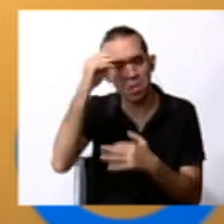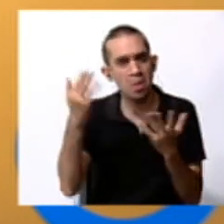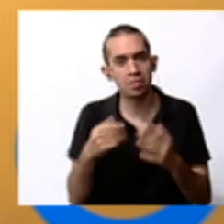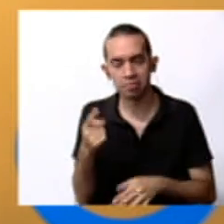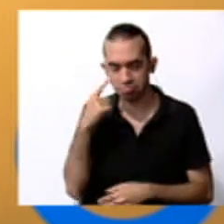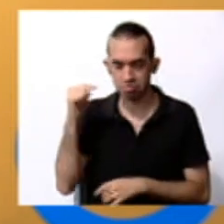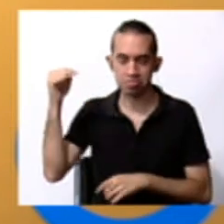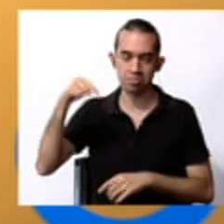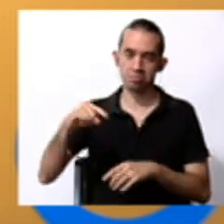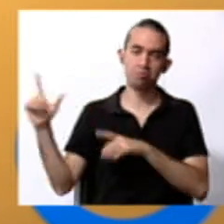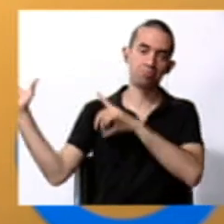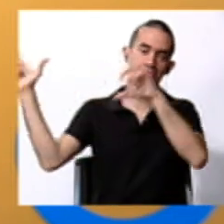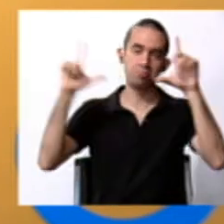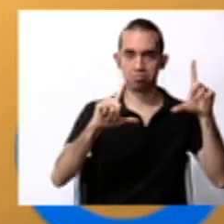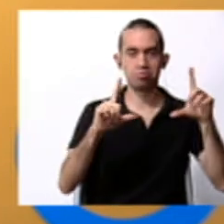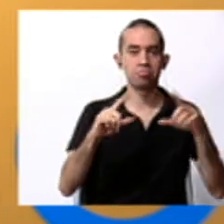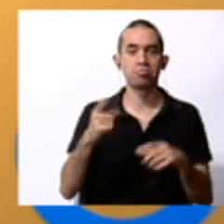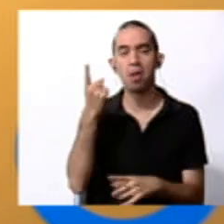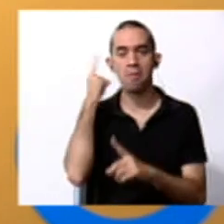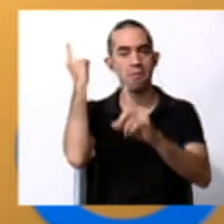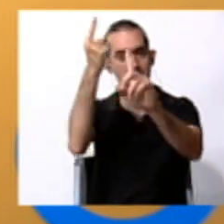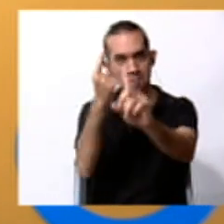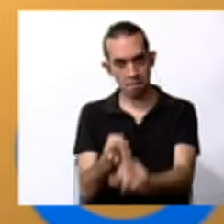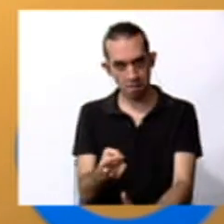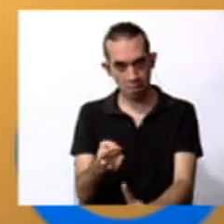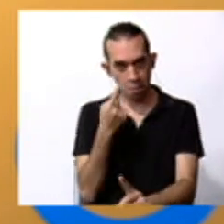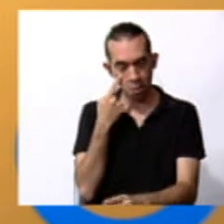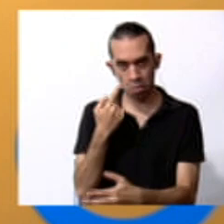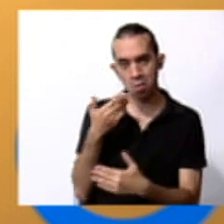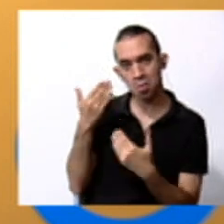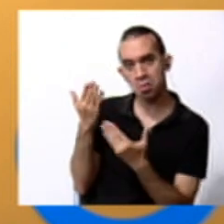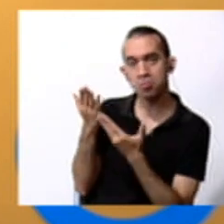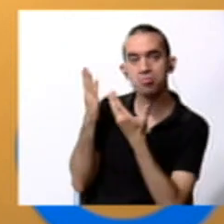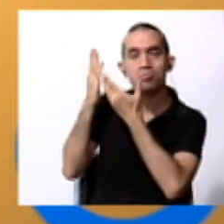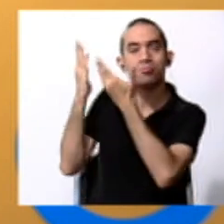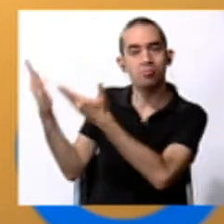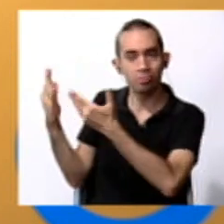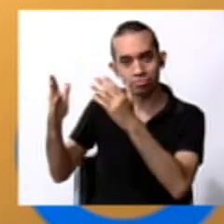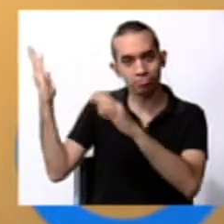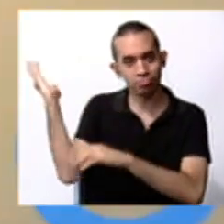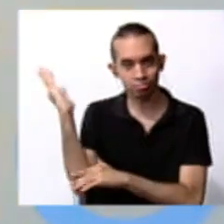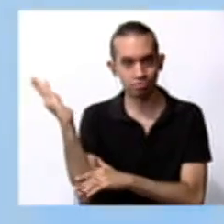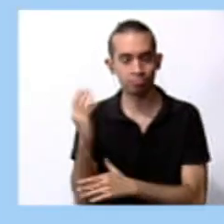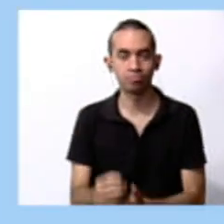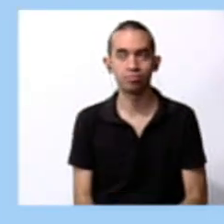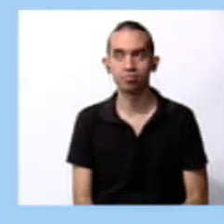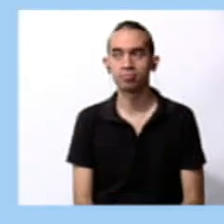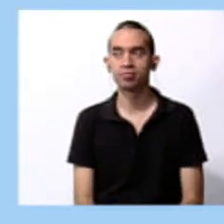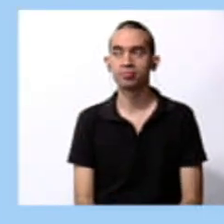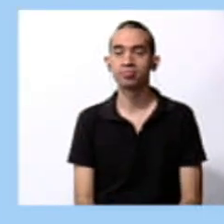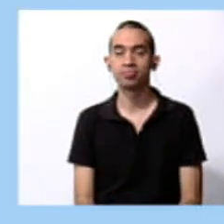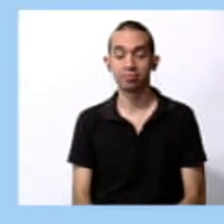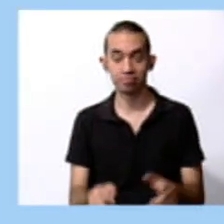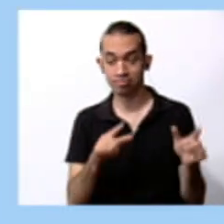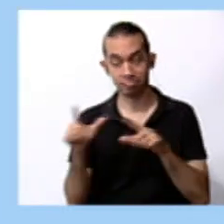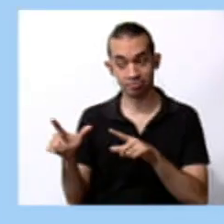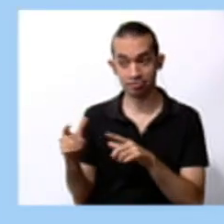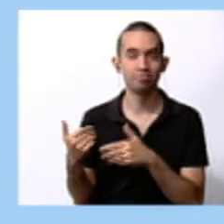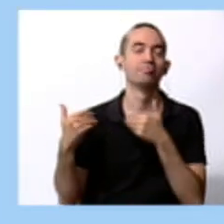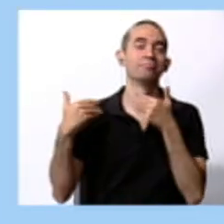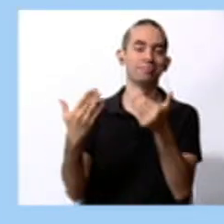about today's lesson goals. Okay, so let's take a look at this presentation. Ready, Zoe? Here we